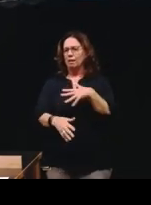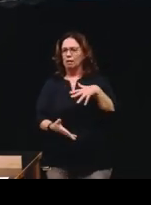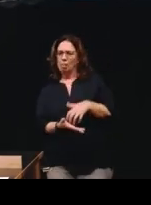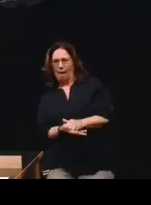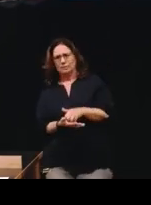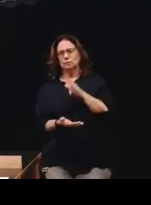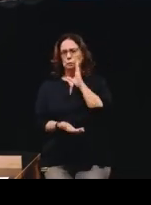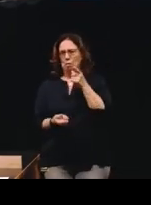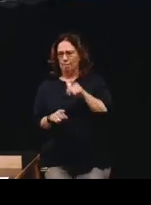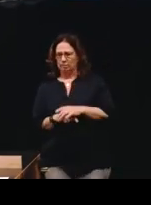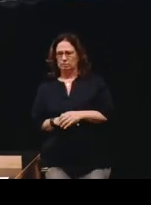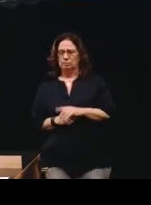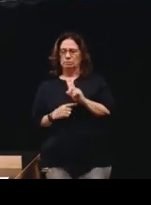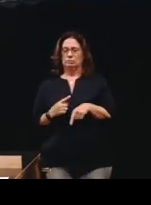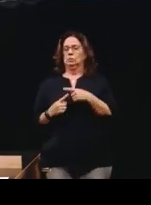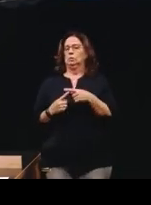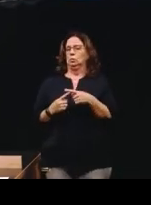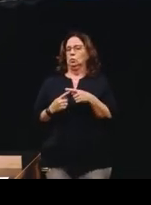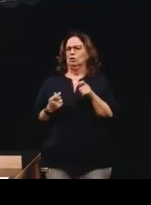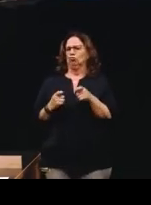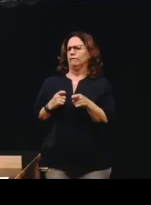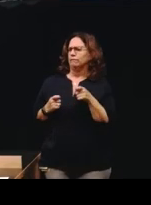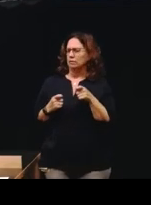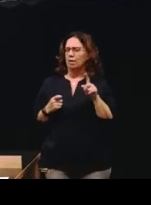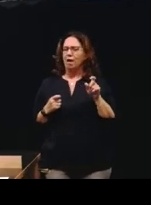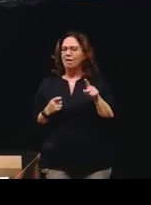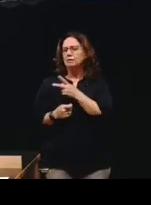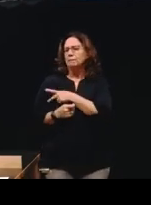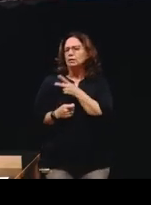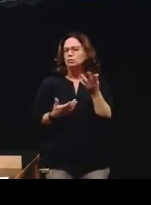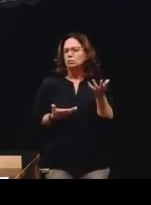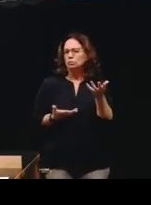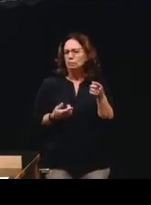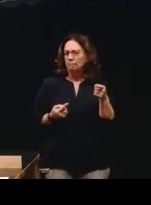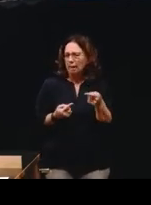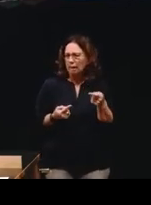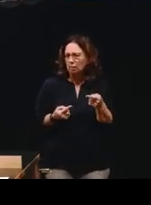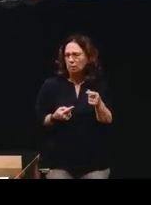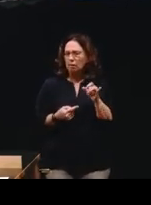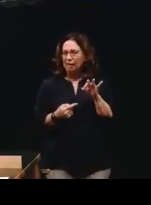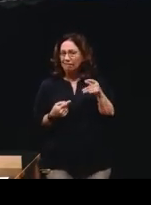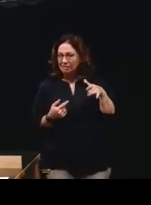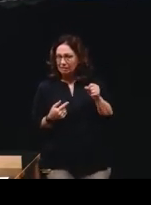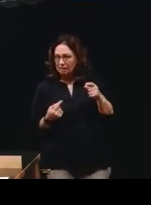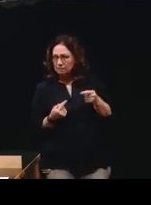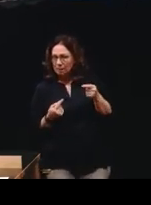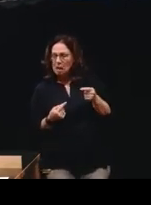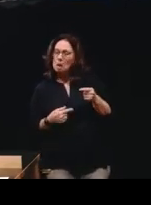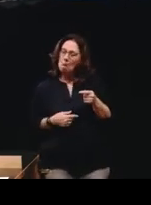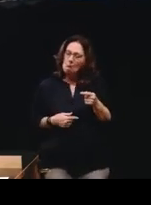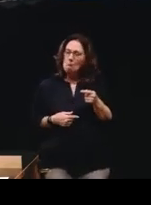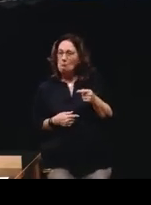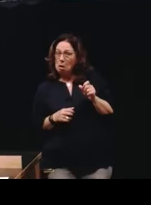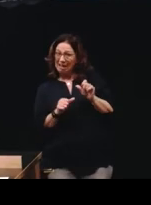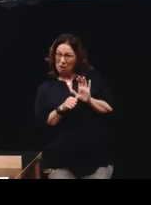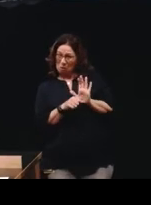underneath. When you appreciate this, ask the patient if they're in pain. And if they're in pain, assuming it's reasonable, say, can you